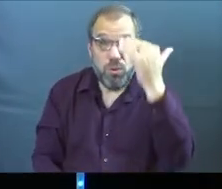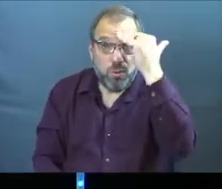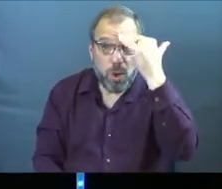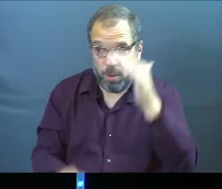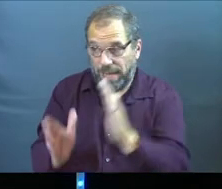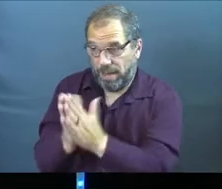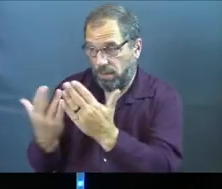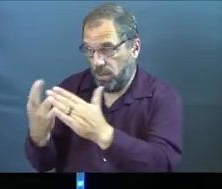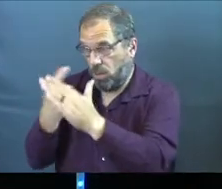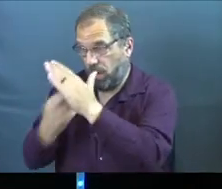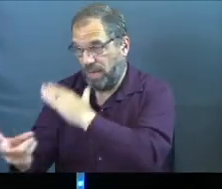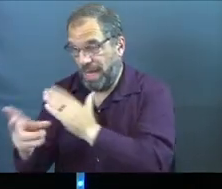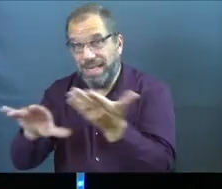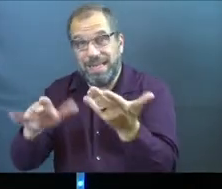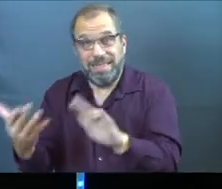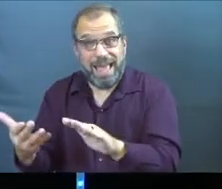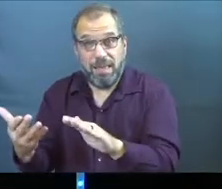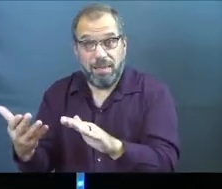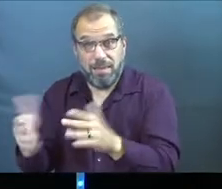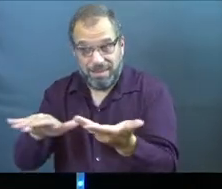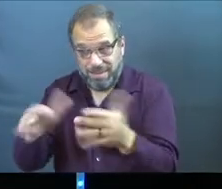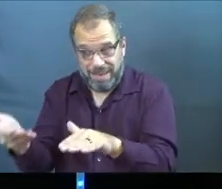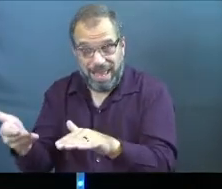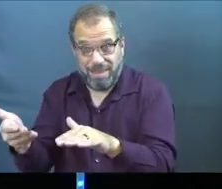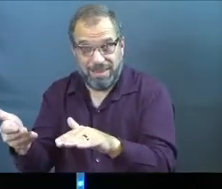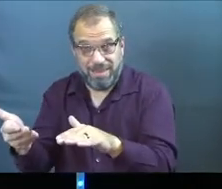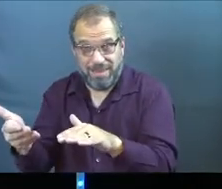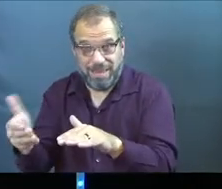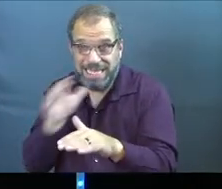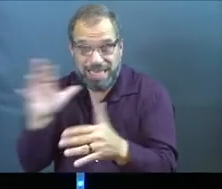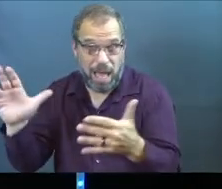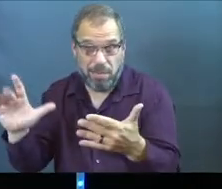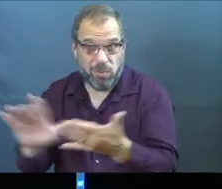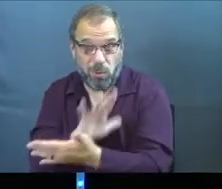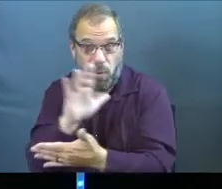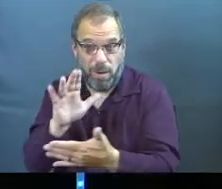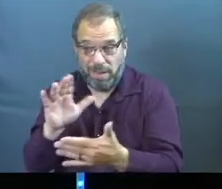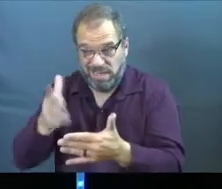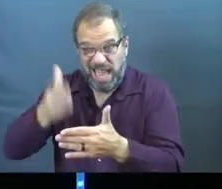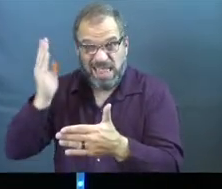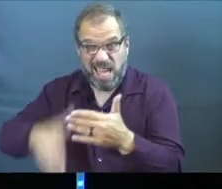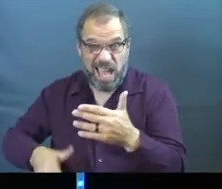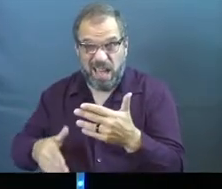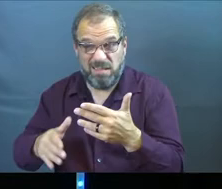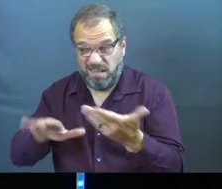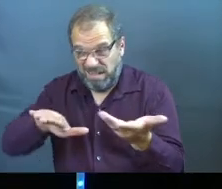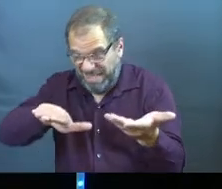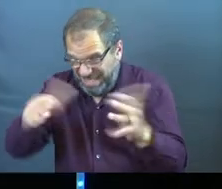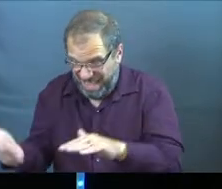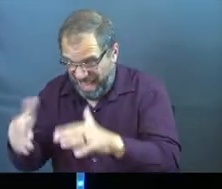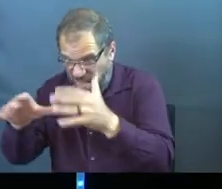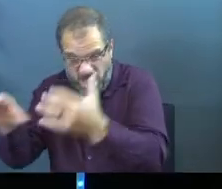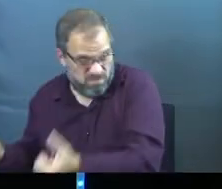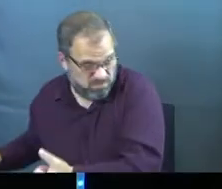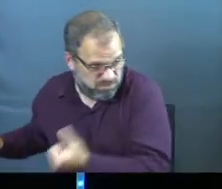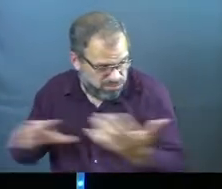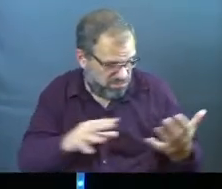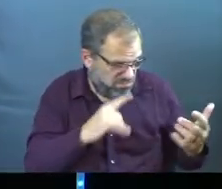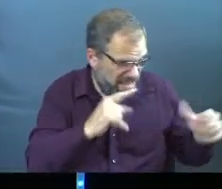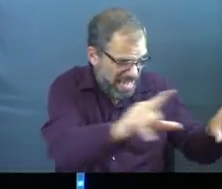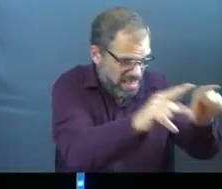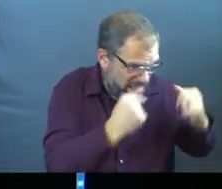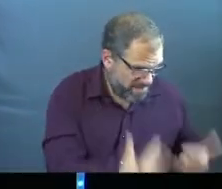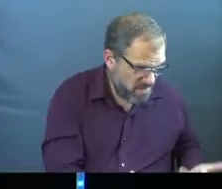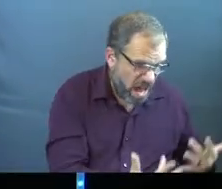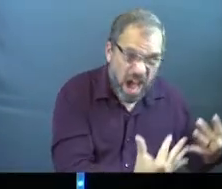like we read in Revelation, death is not the Lord. Amen? Because in the end, death will be thrown into